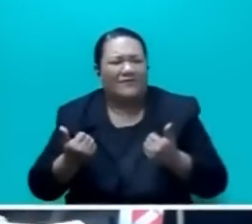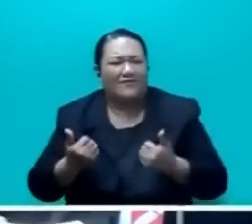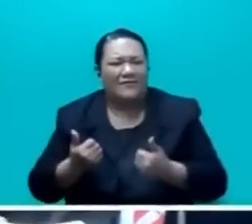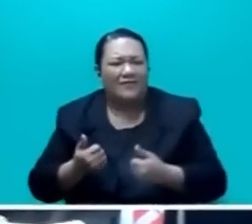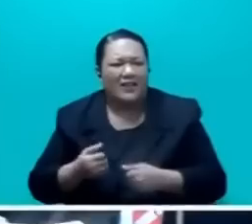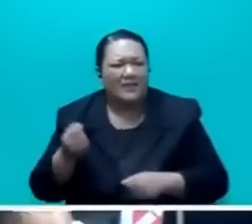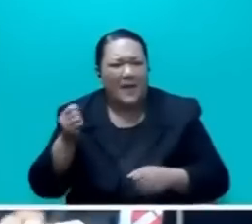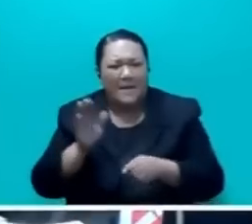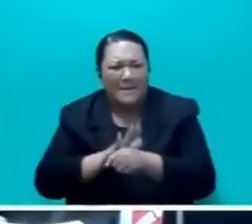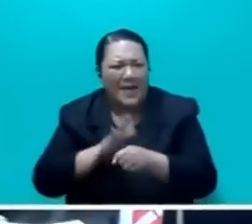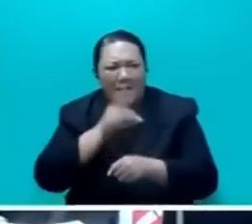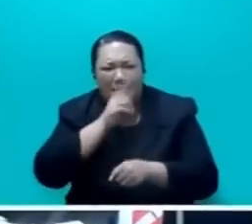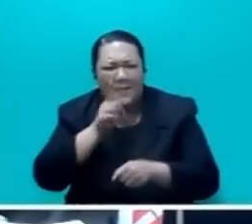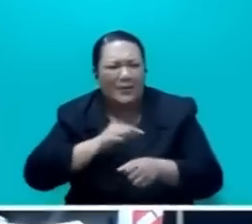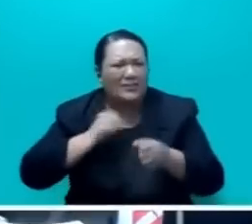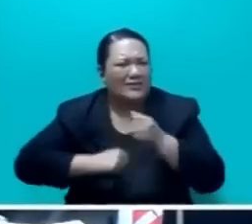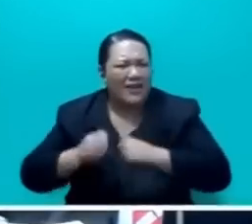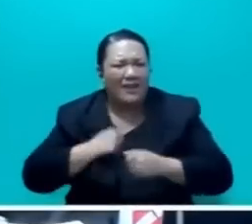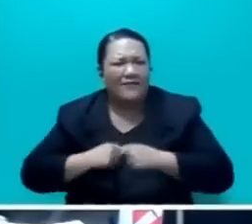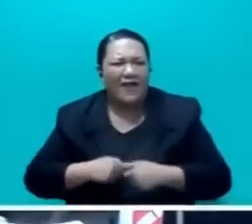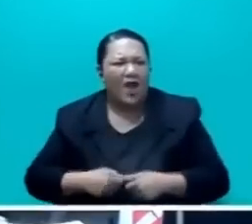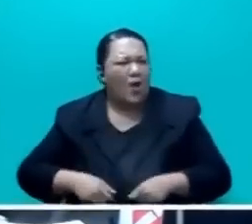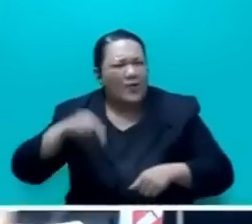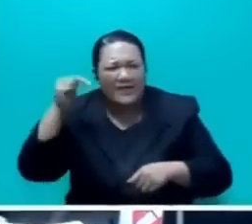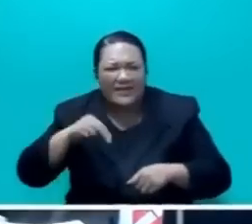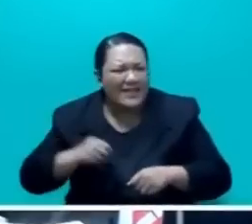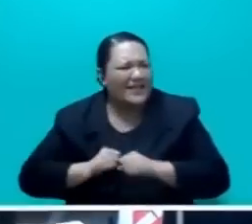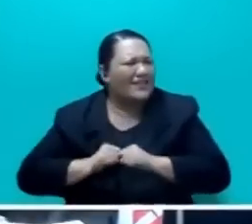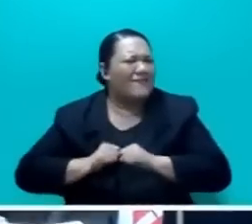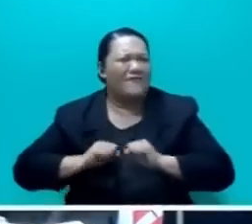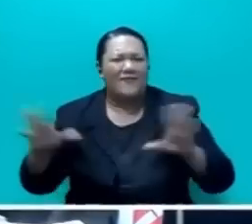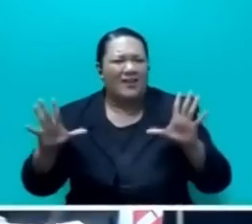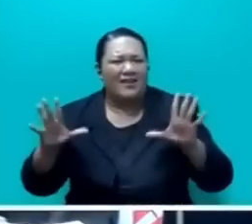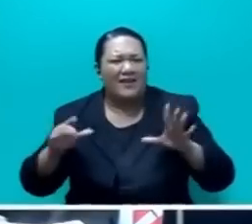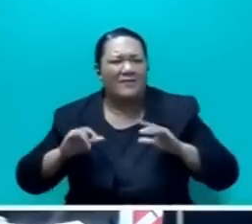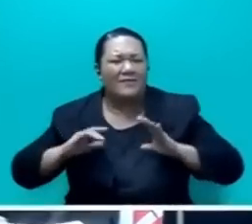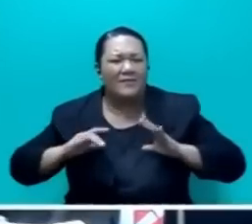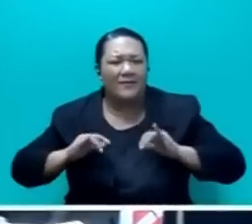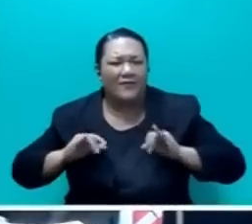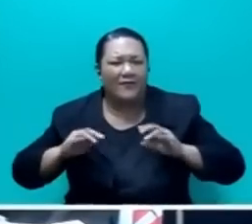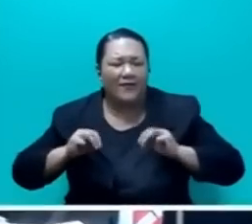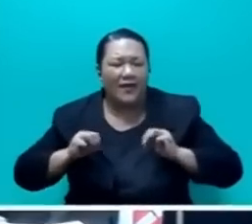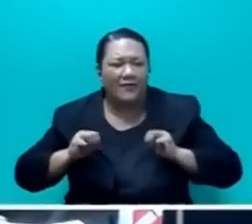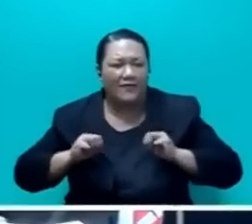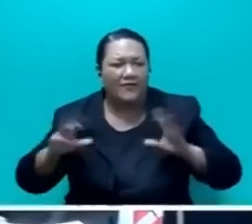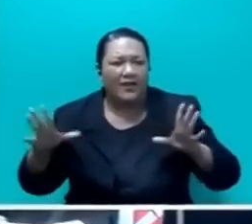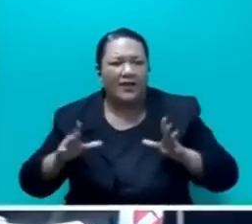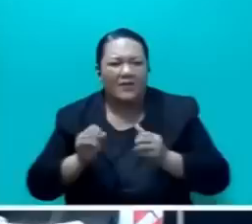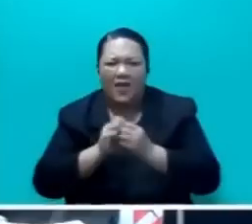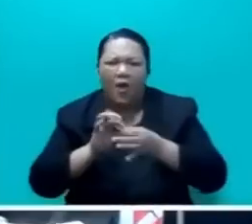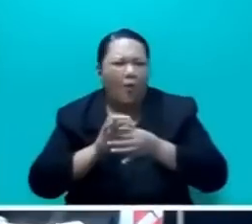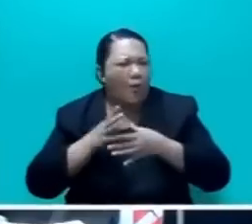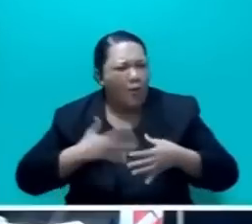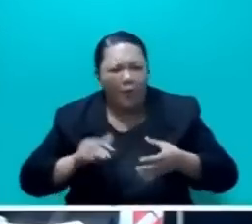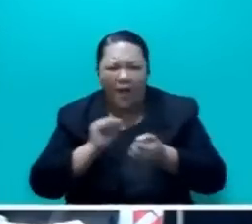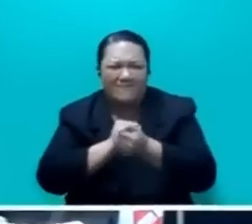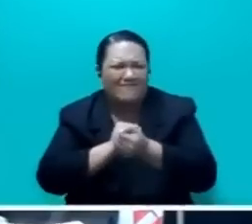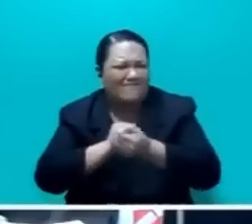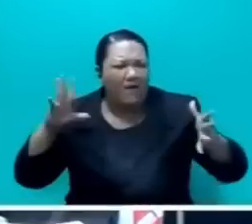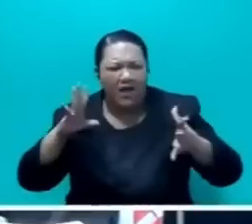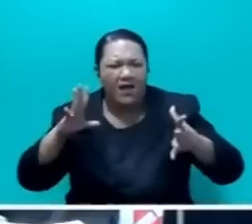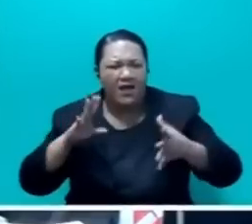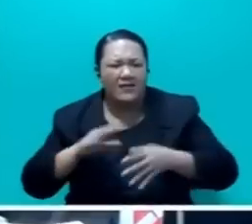rauta. Kami binakata na bisareki. Sa rauta na bibakukotaki. Kami binakata ng